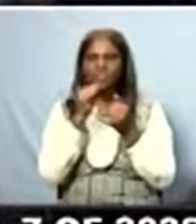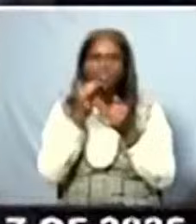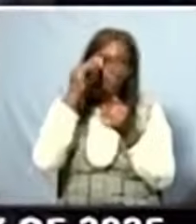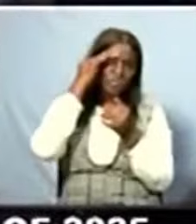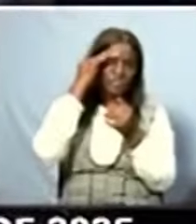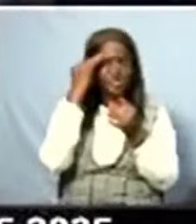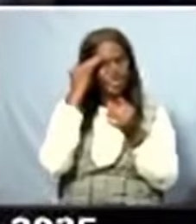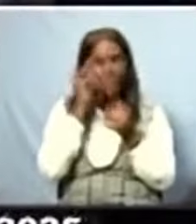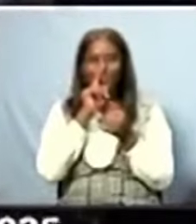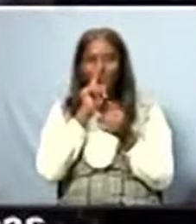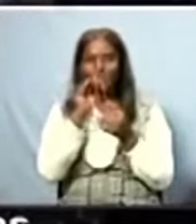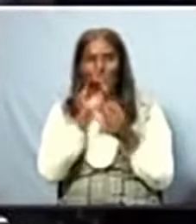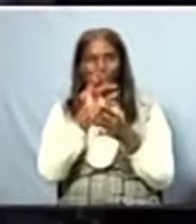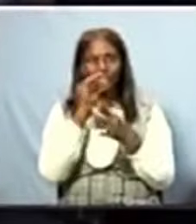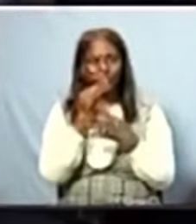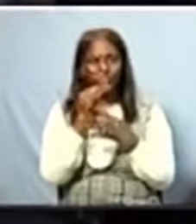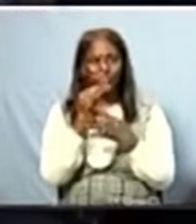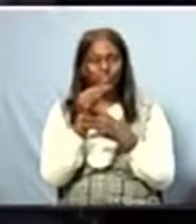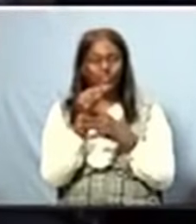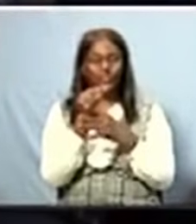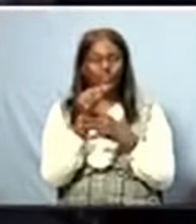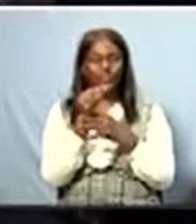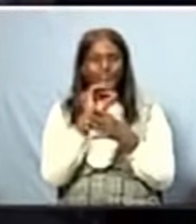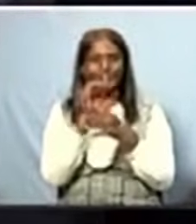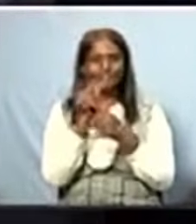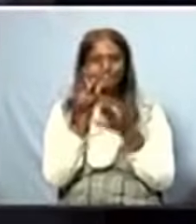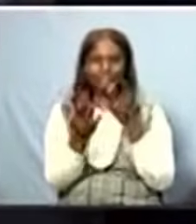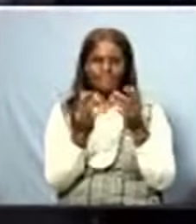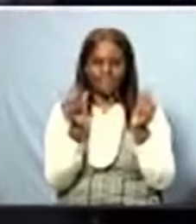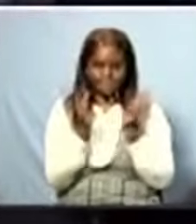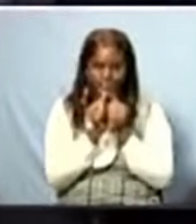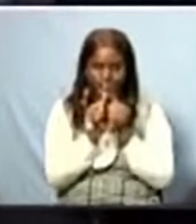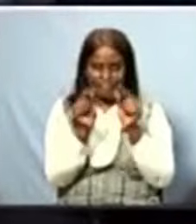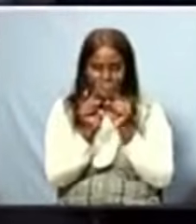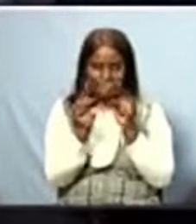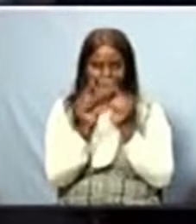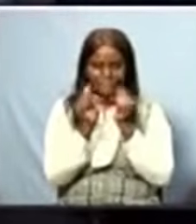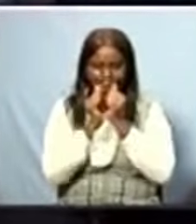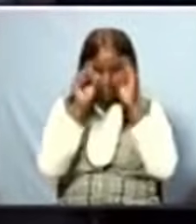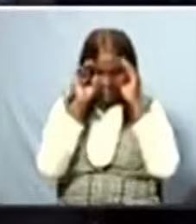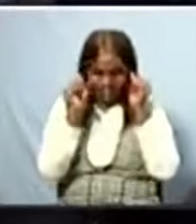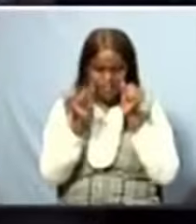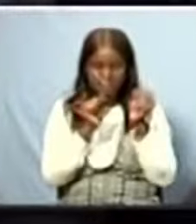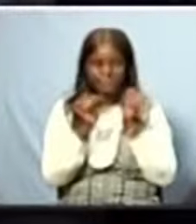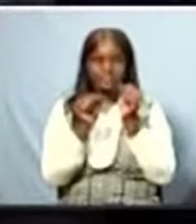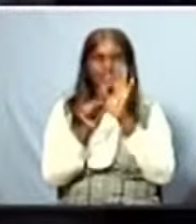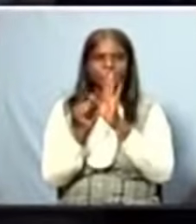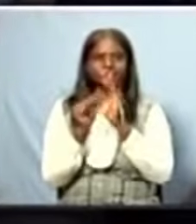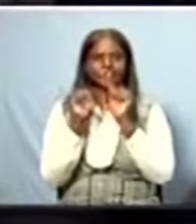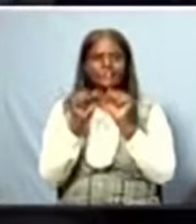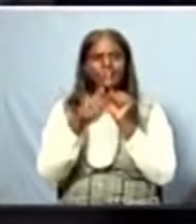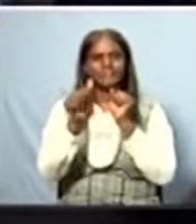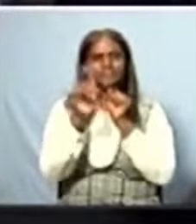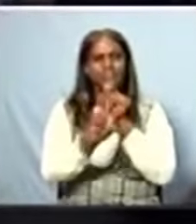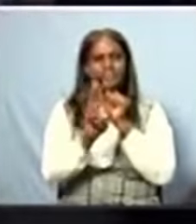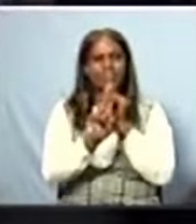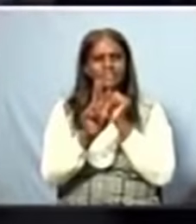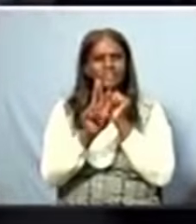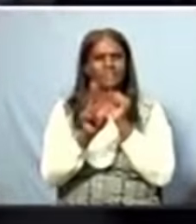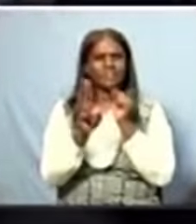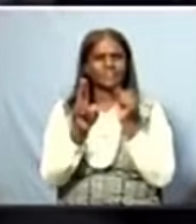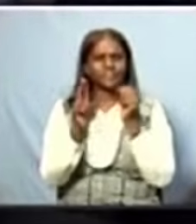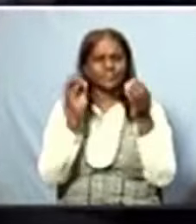familiar or synonymous with the presidential system. Could you give a little